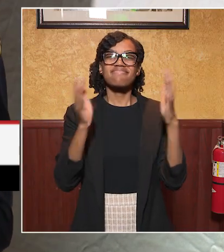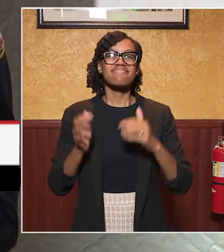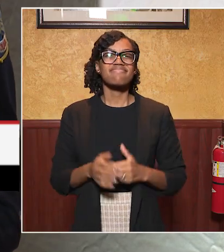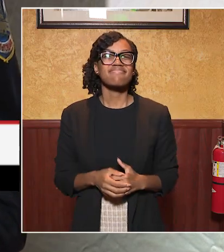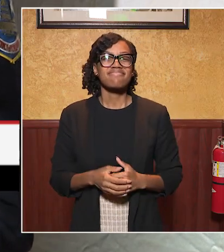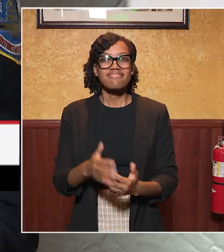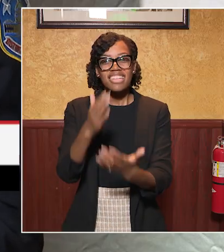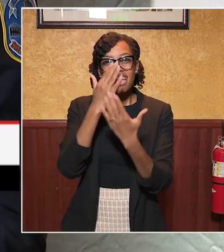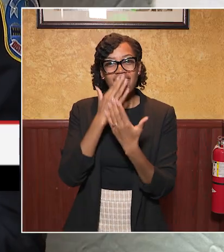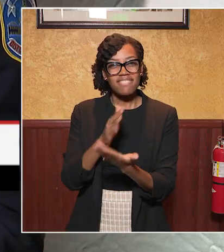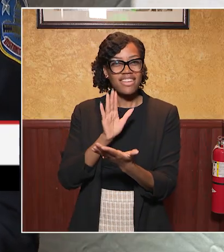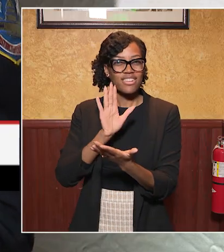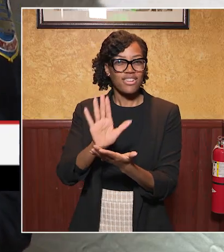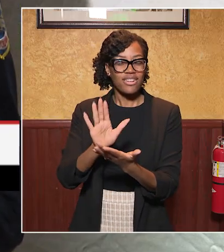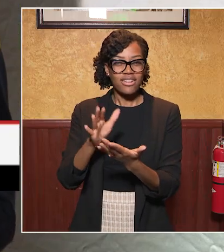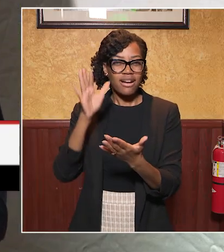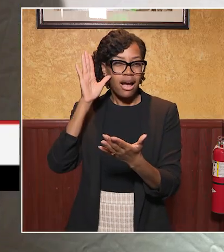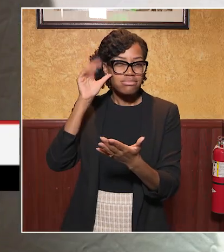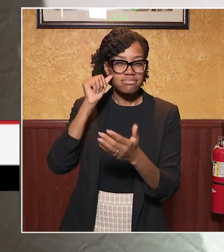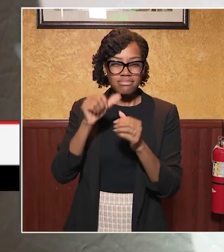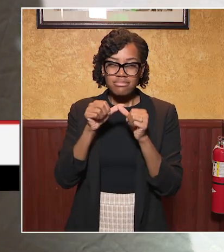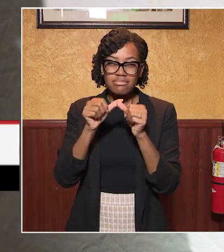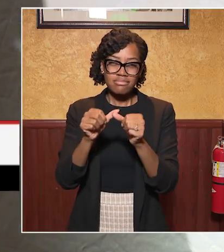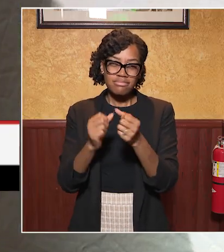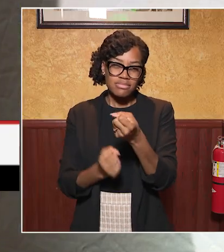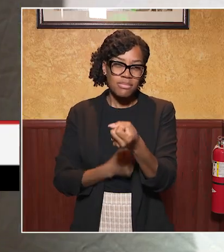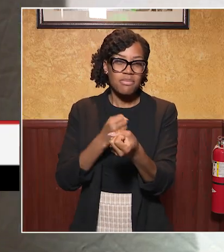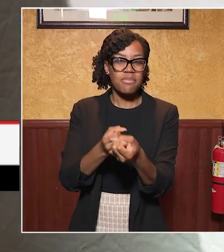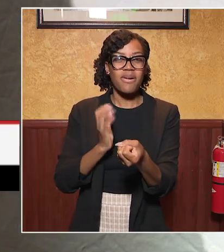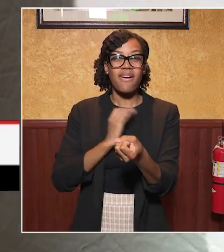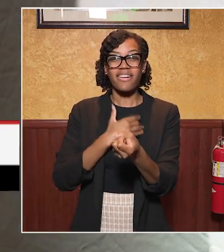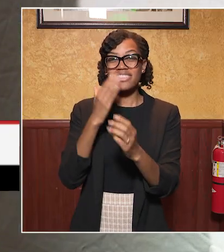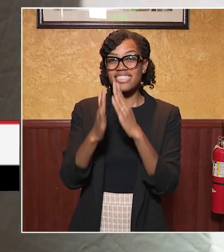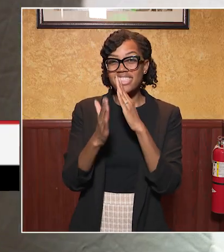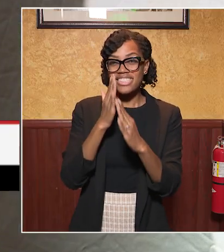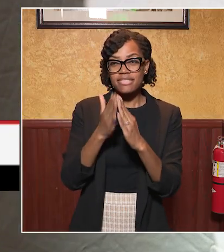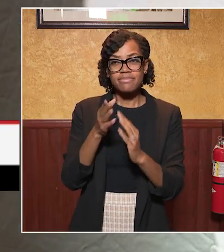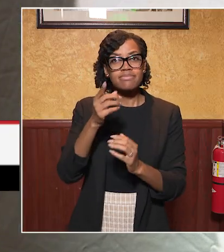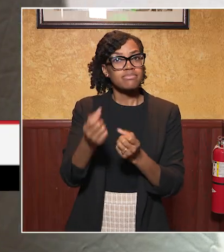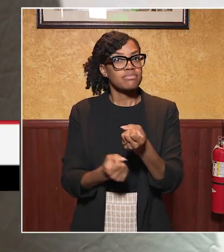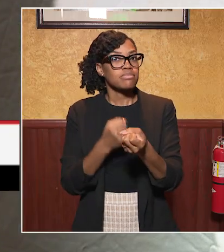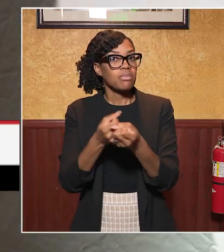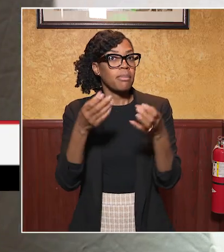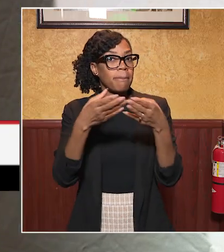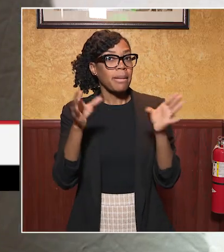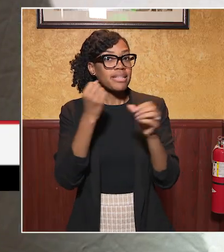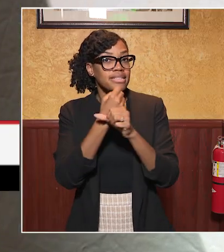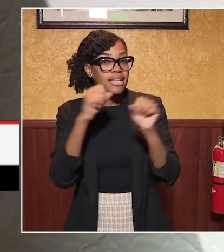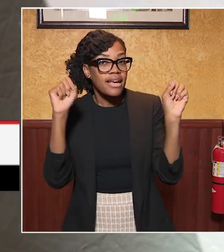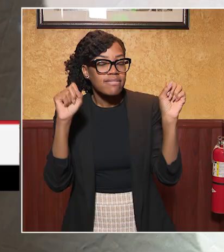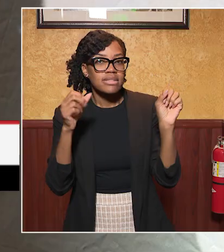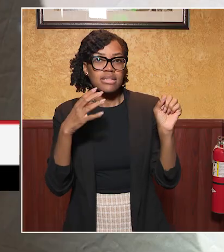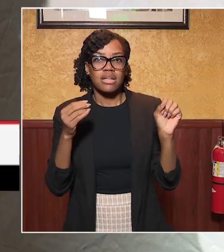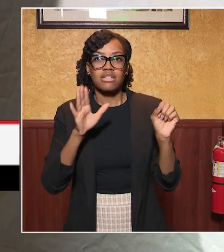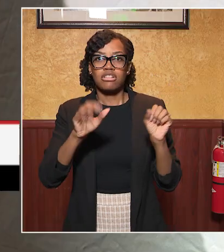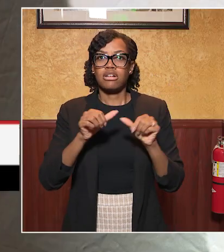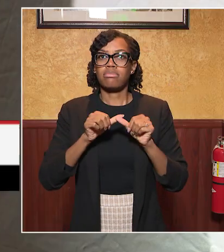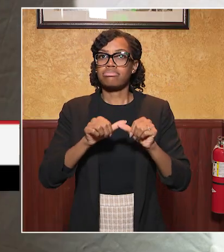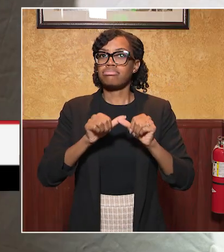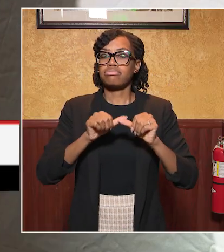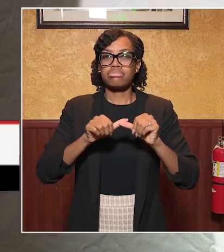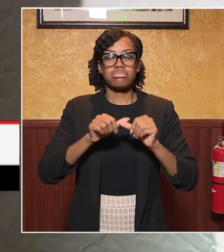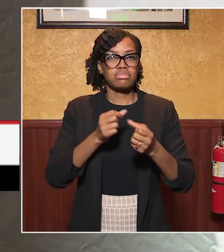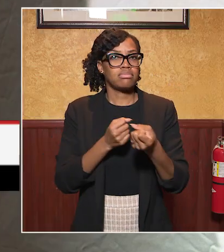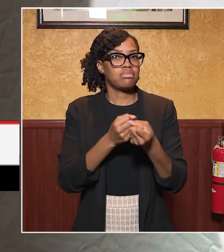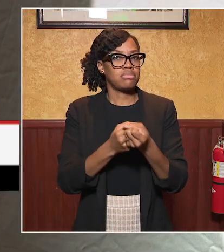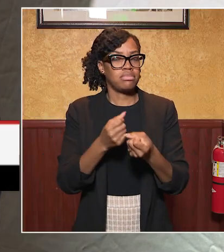We thank her for her unwavering support to our city, her support of public safety, and her steadfast support of the